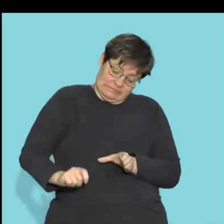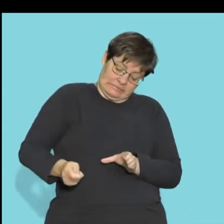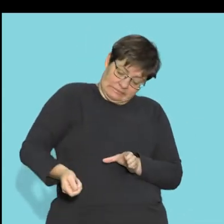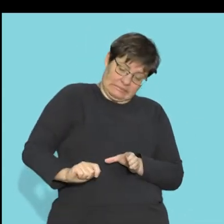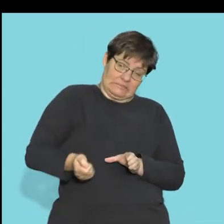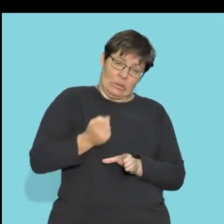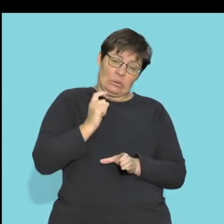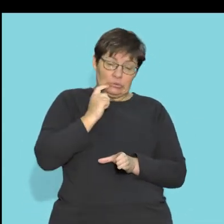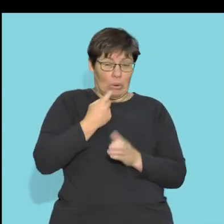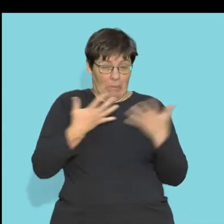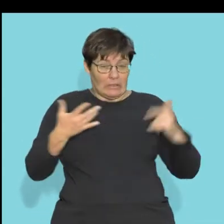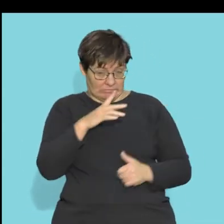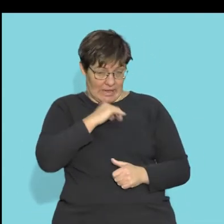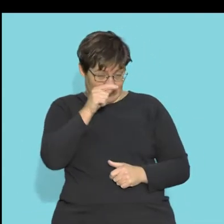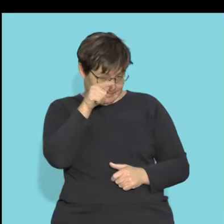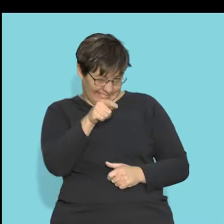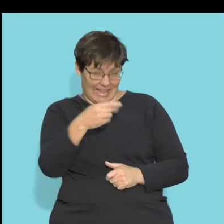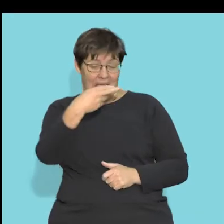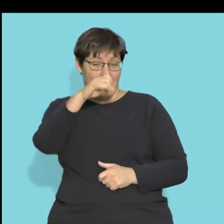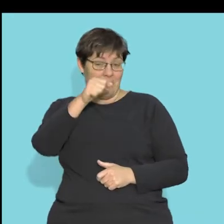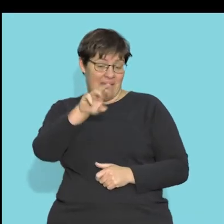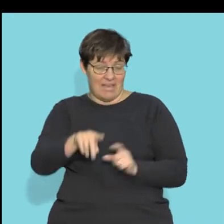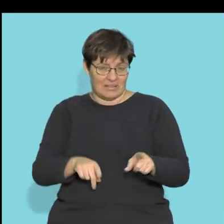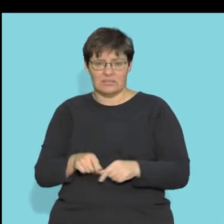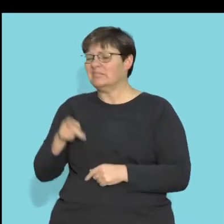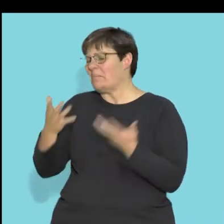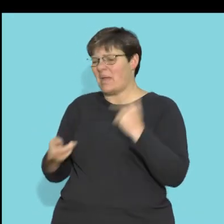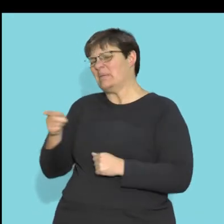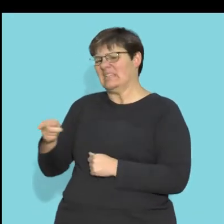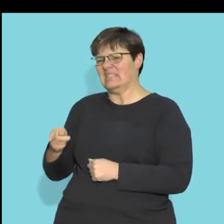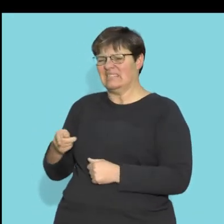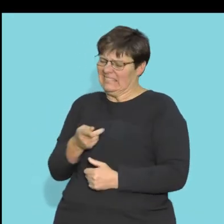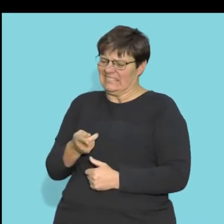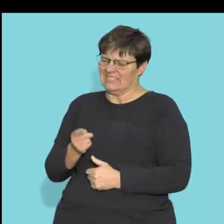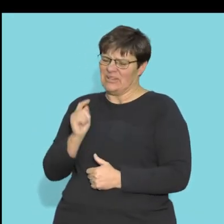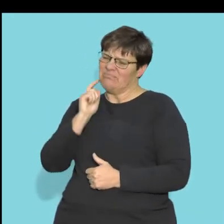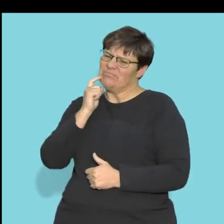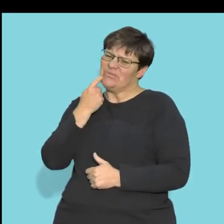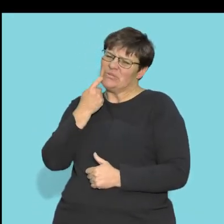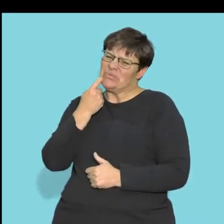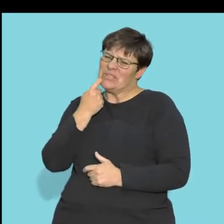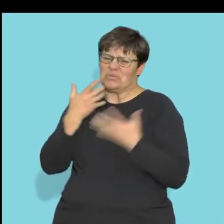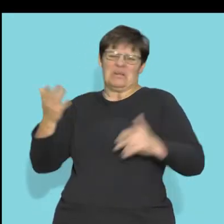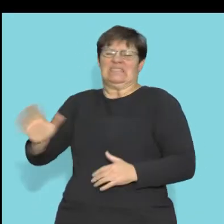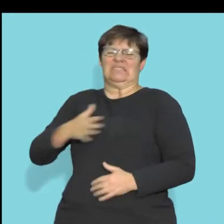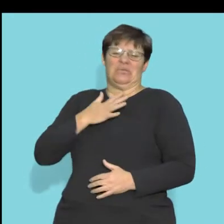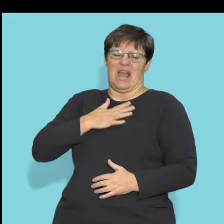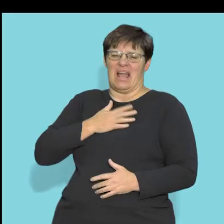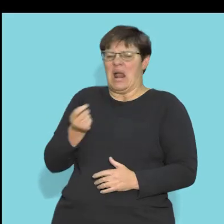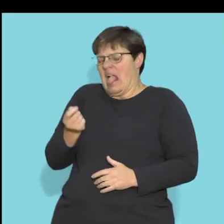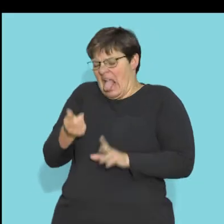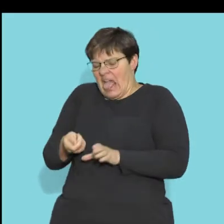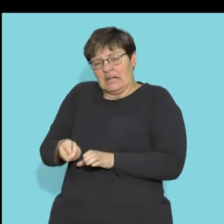3, 4, 5 sugars in your tea. Here are the guys who like maybe half a sugar. So you've